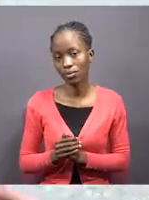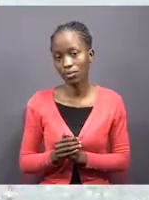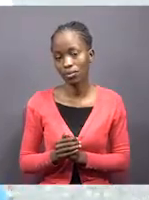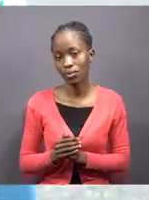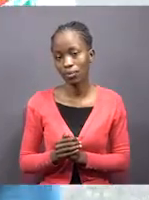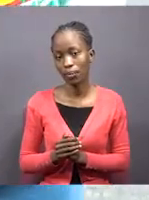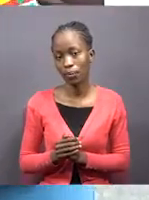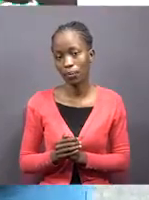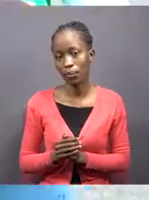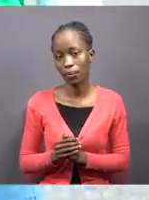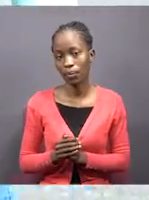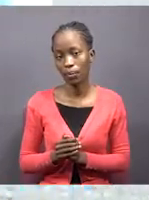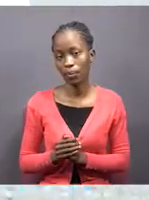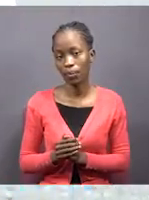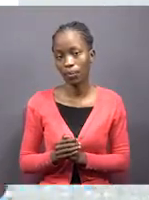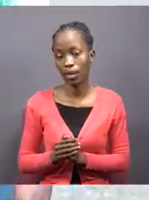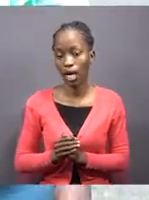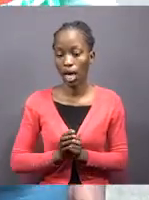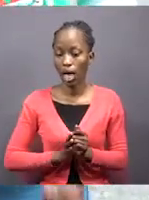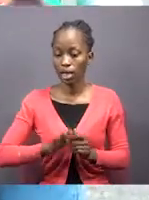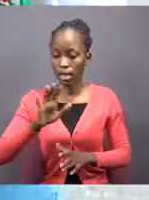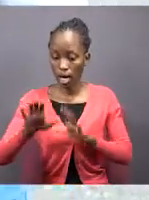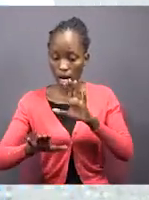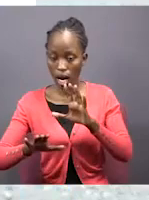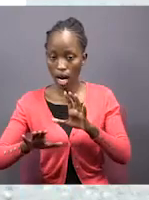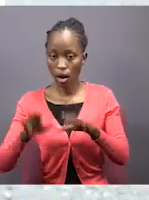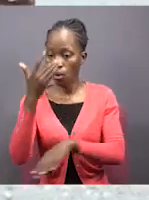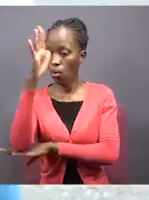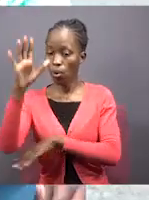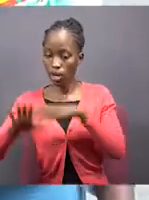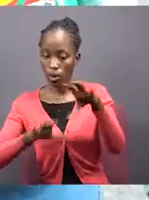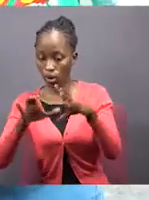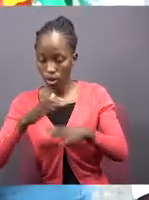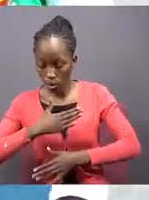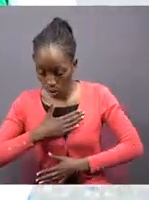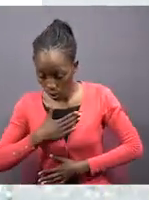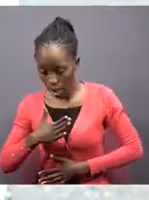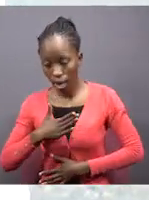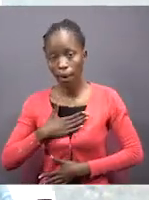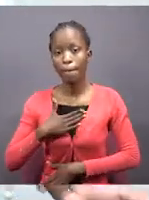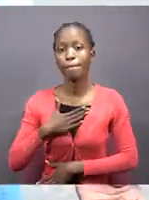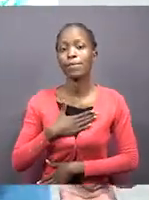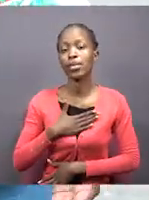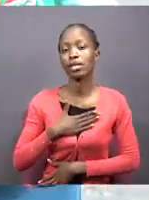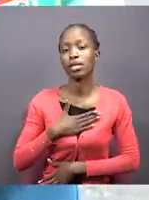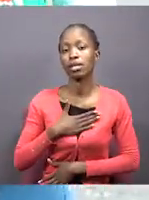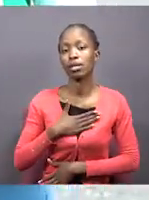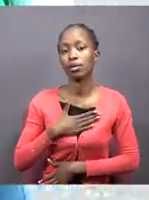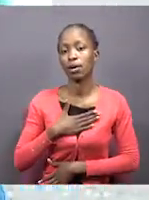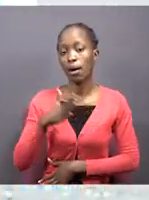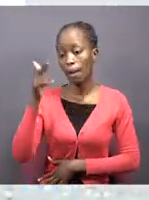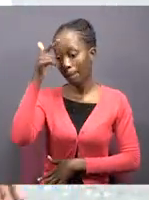wasteland. The wild animals honor me, the jackals and the owls, because